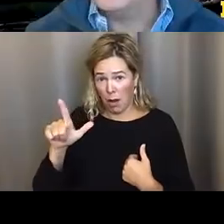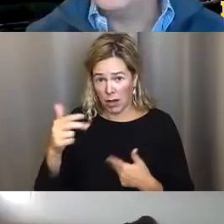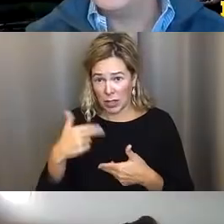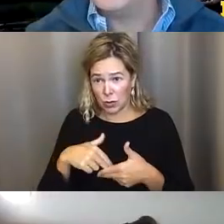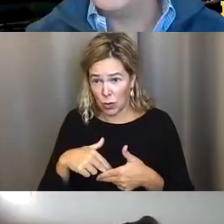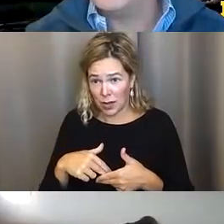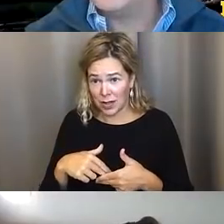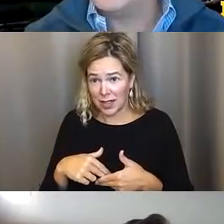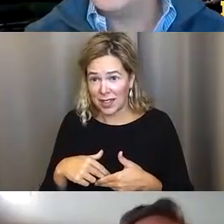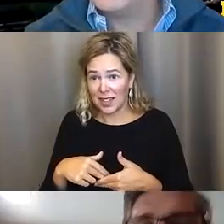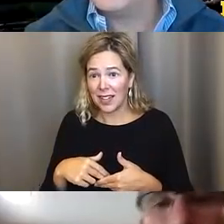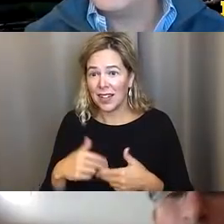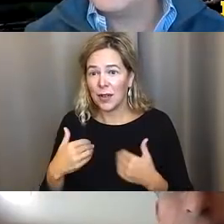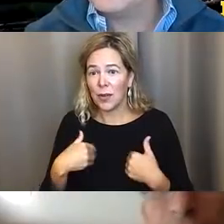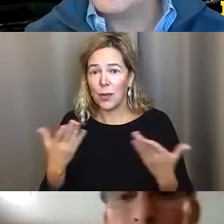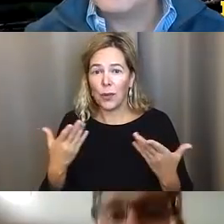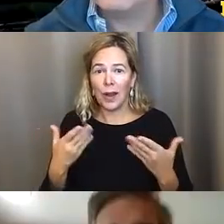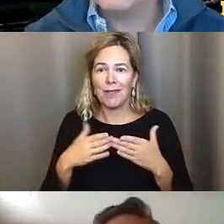here.